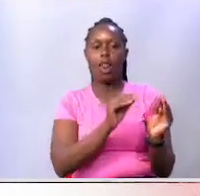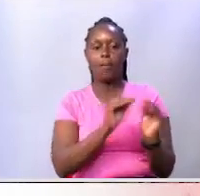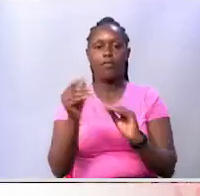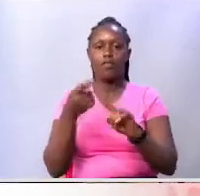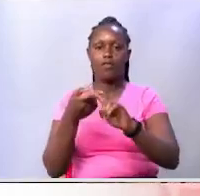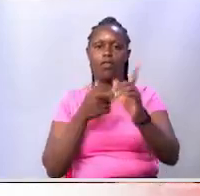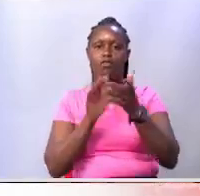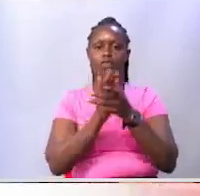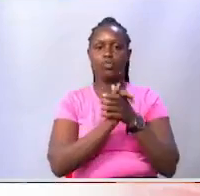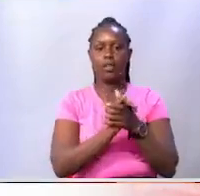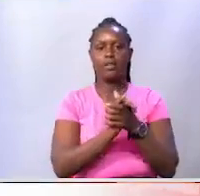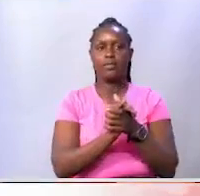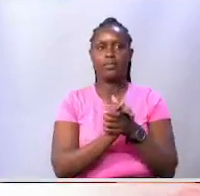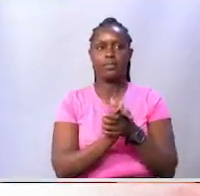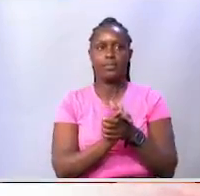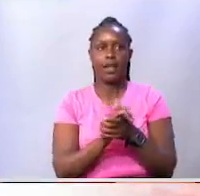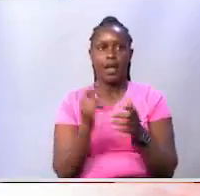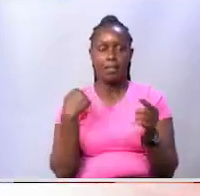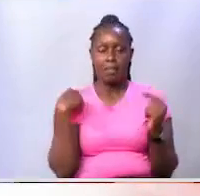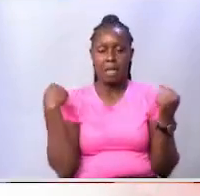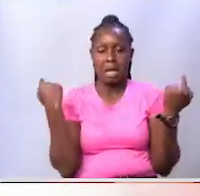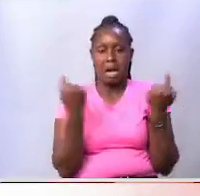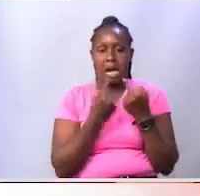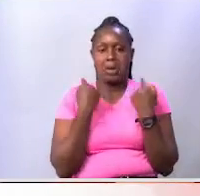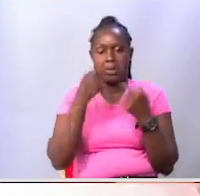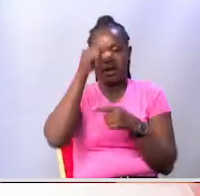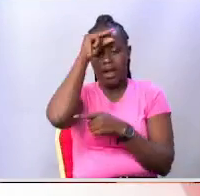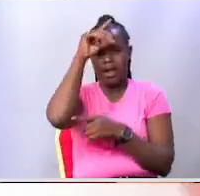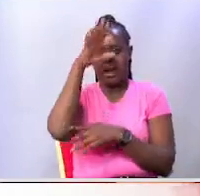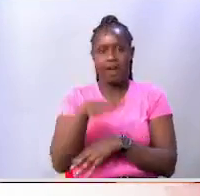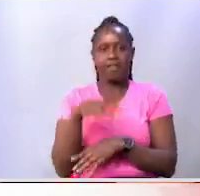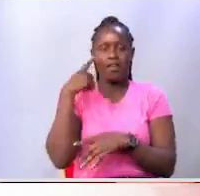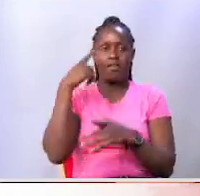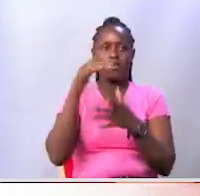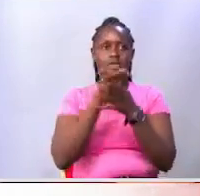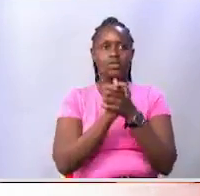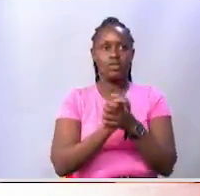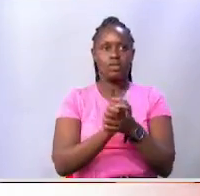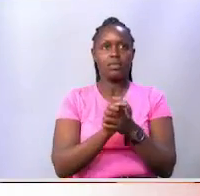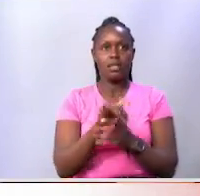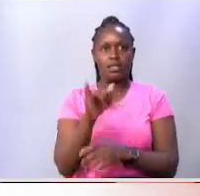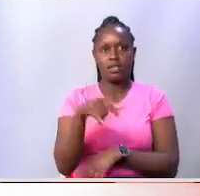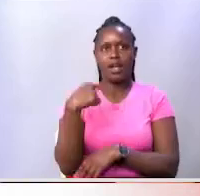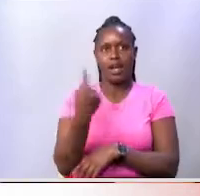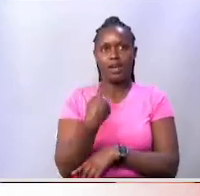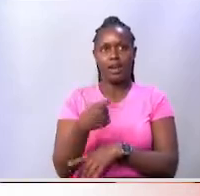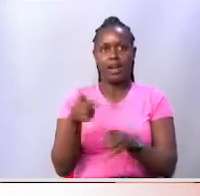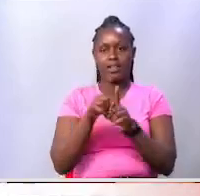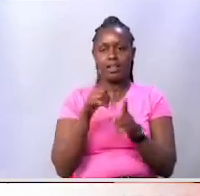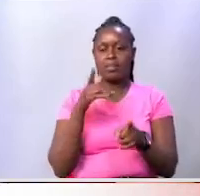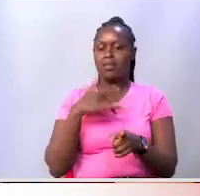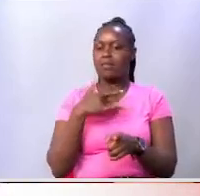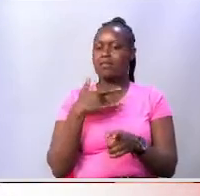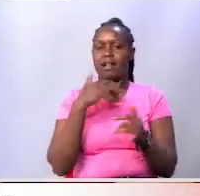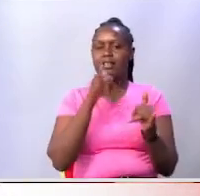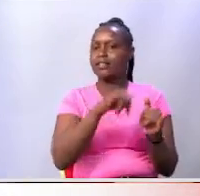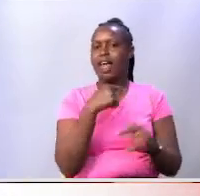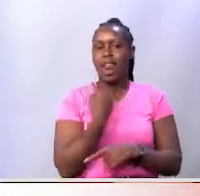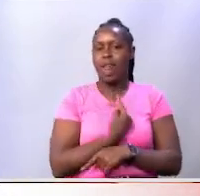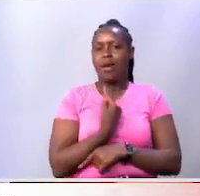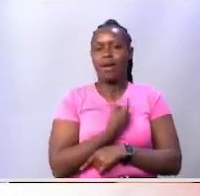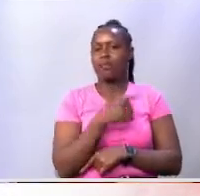Jubilee Party. Mimi peke yangu ndio governor ya Jubilee sasa Kenya. Na hii baridi inaniua.